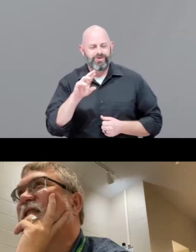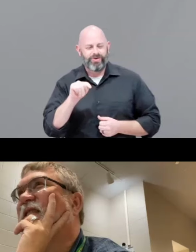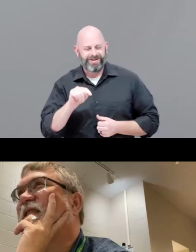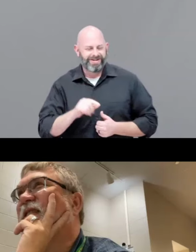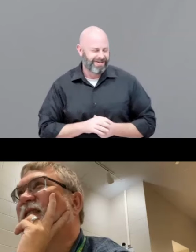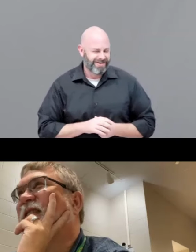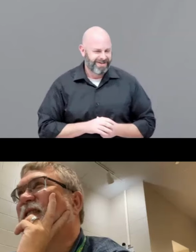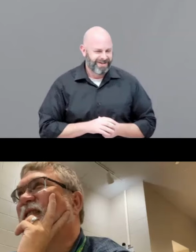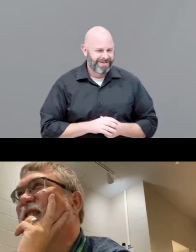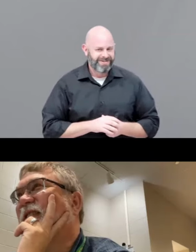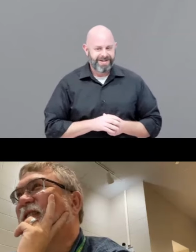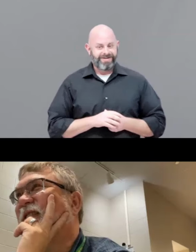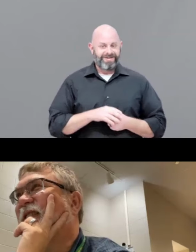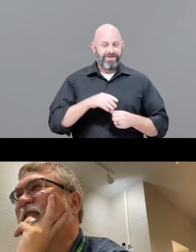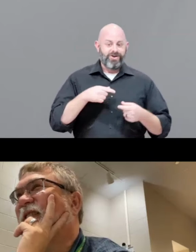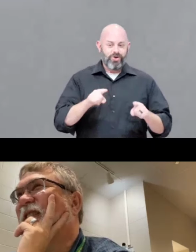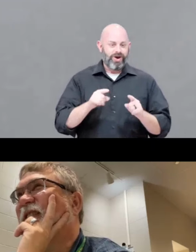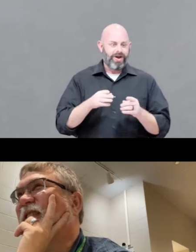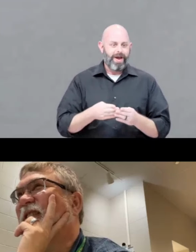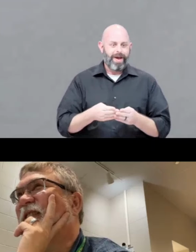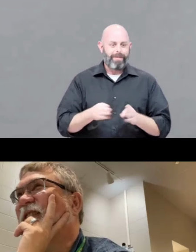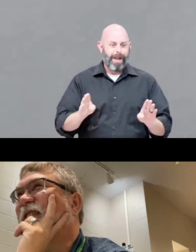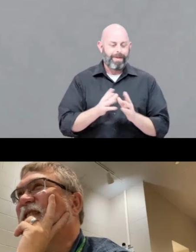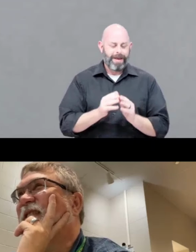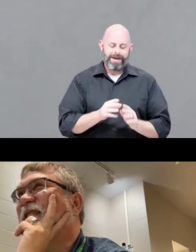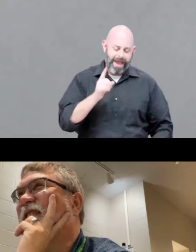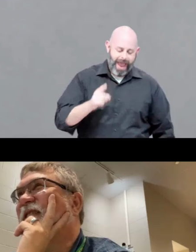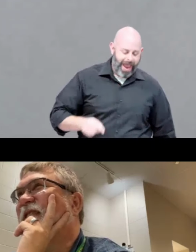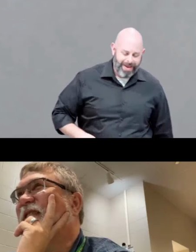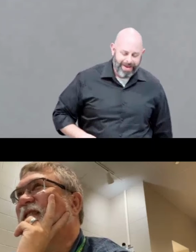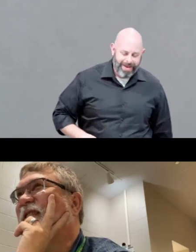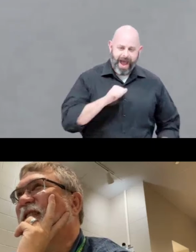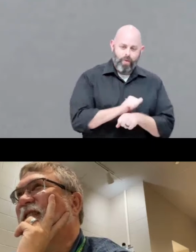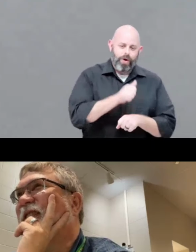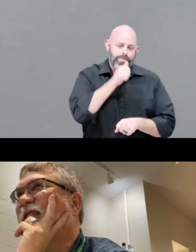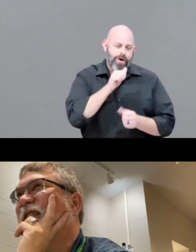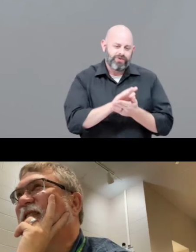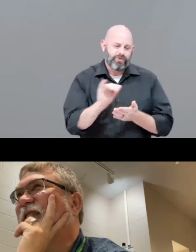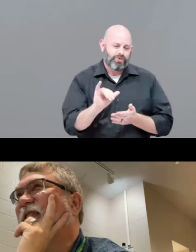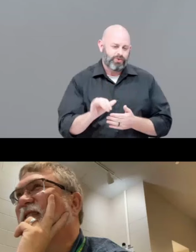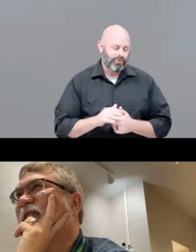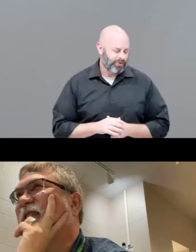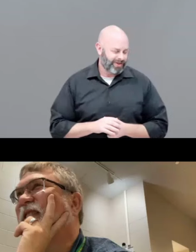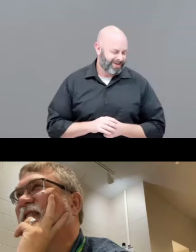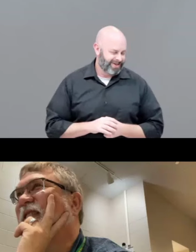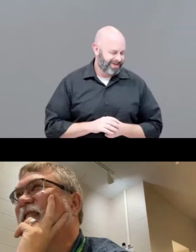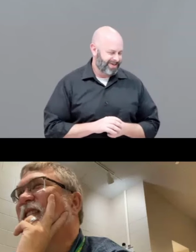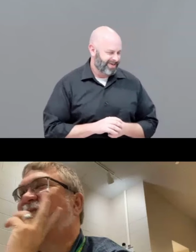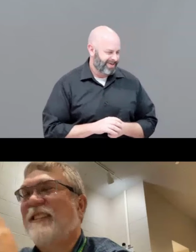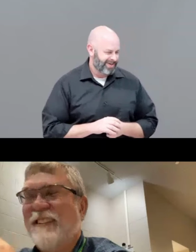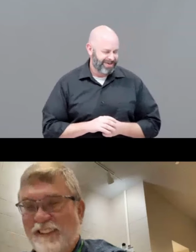For the public, you know. Hey, I've worked in private schools too.